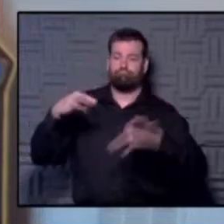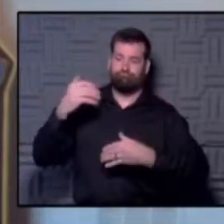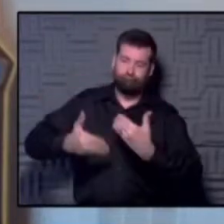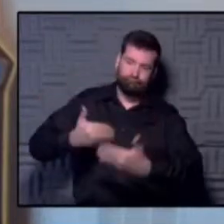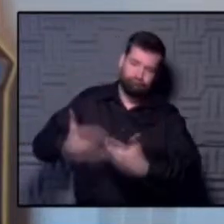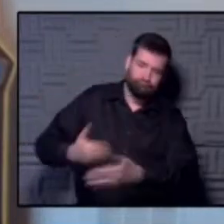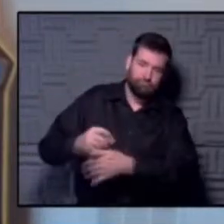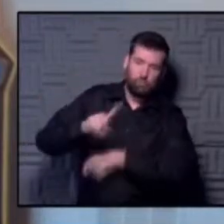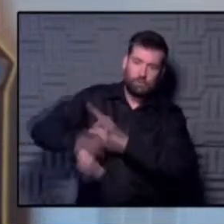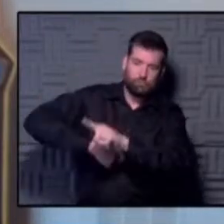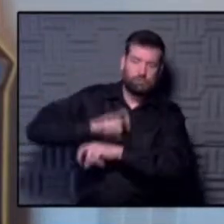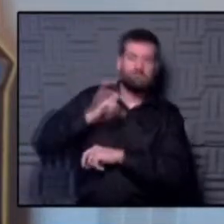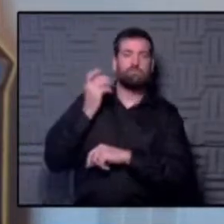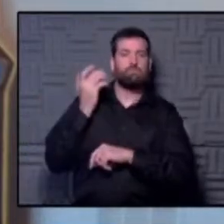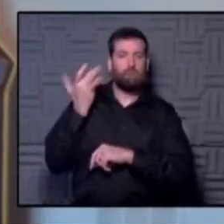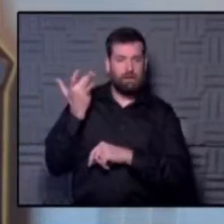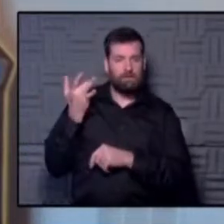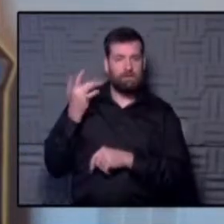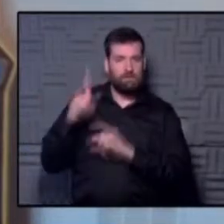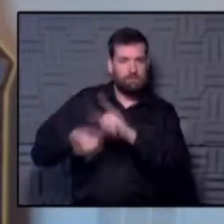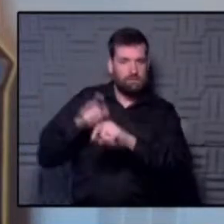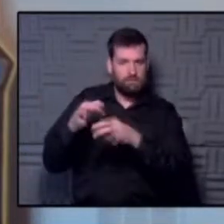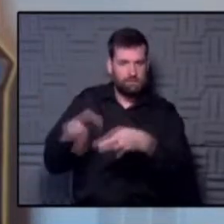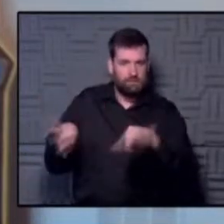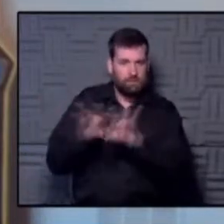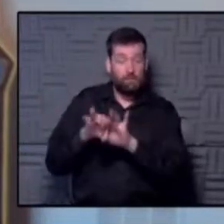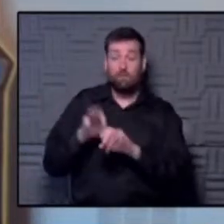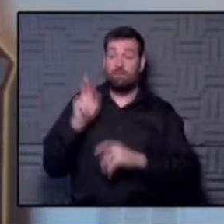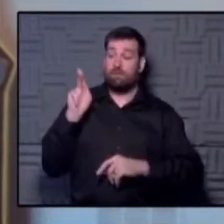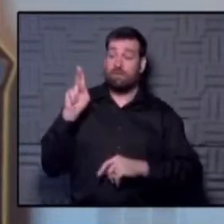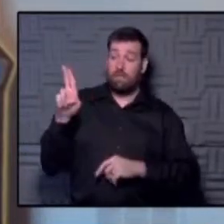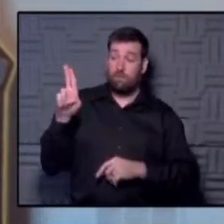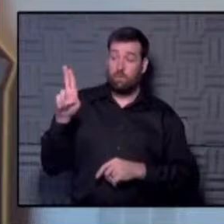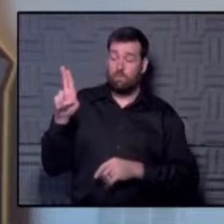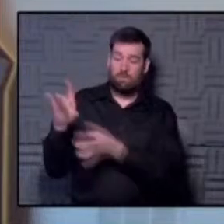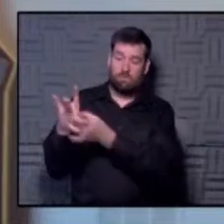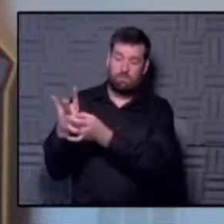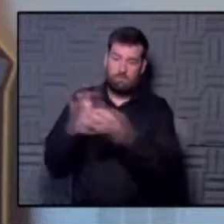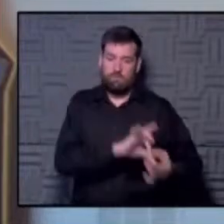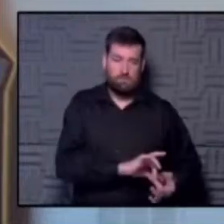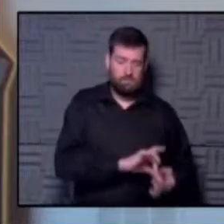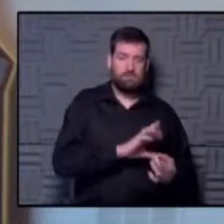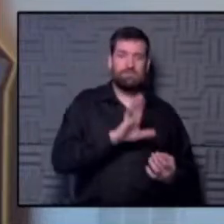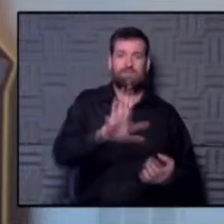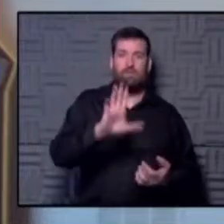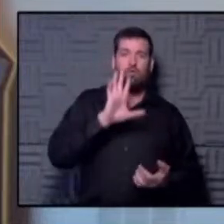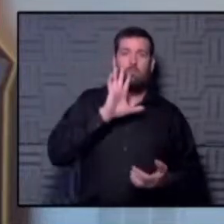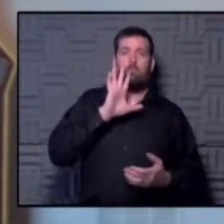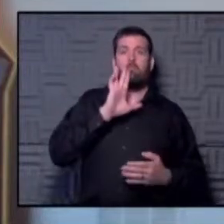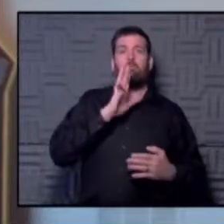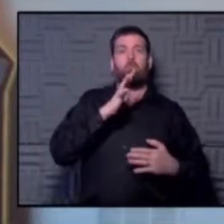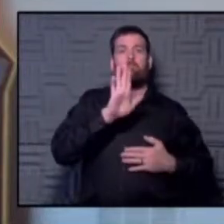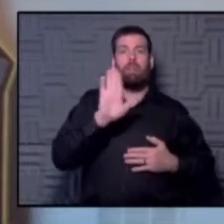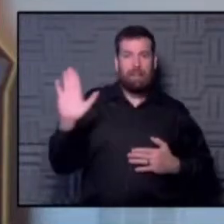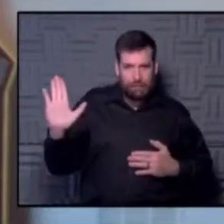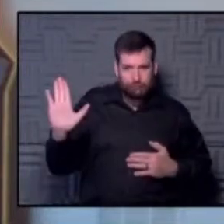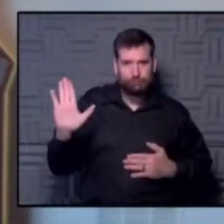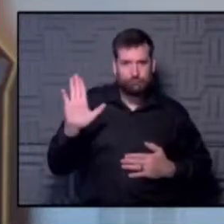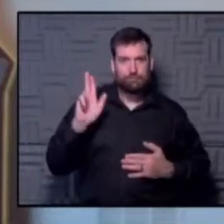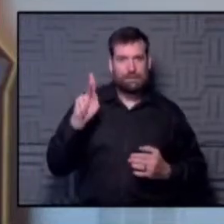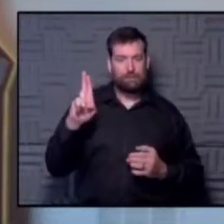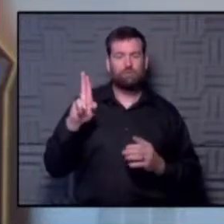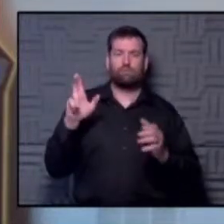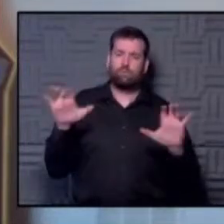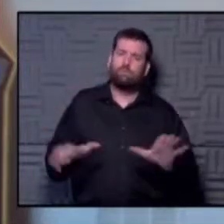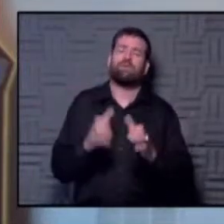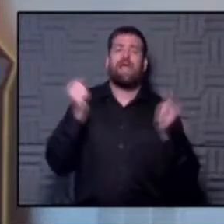explaining why the answers are important. And in the case of KU, tying it back to their KU pledge, which is that they're going to do everything they